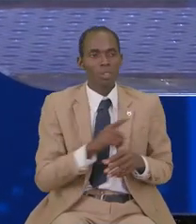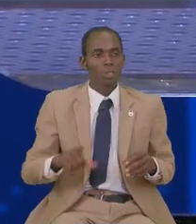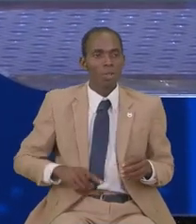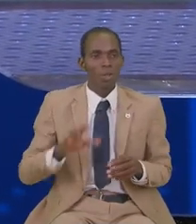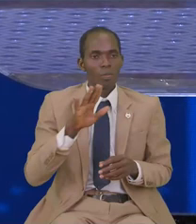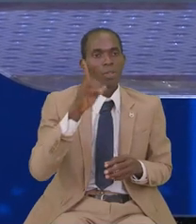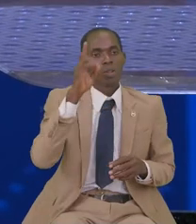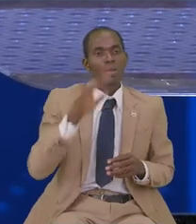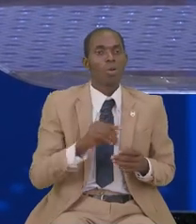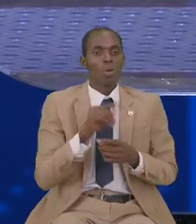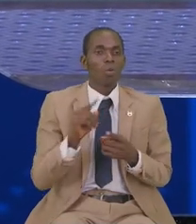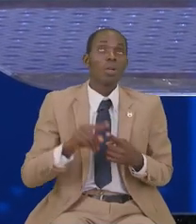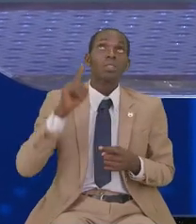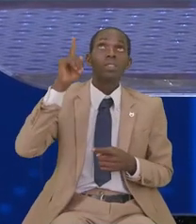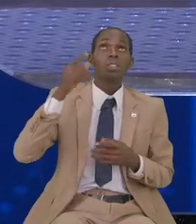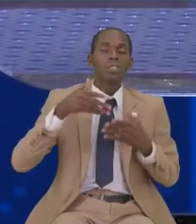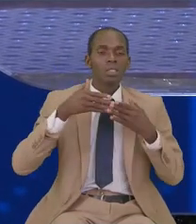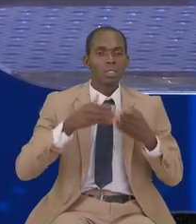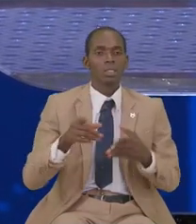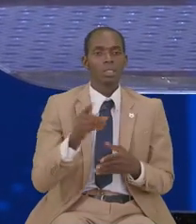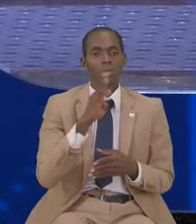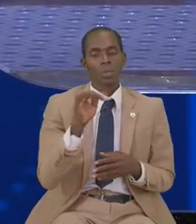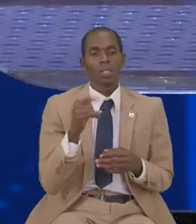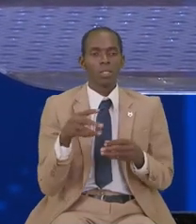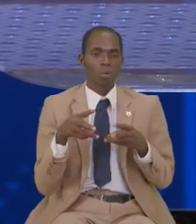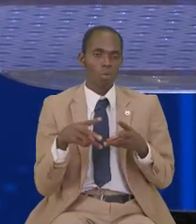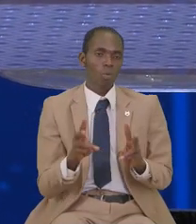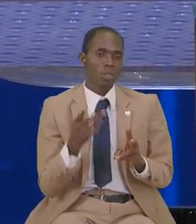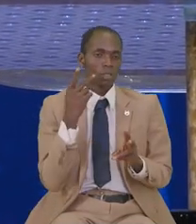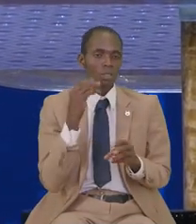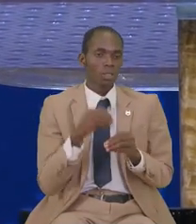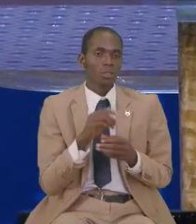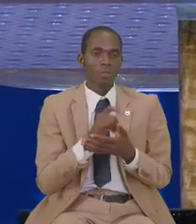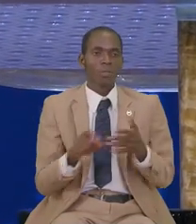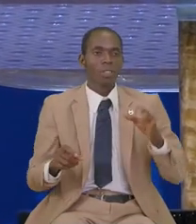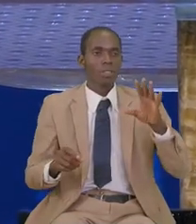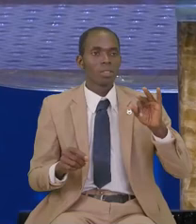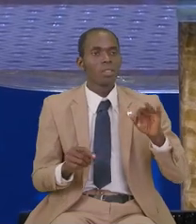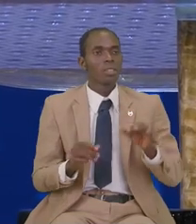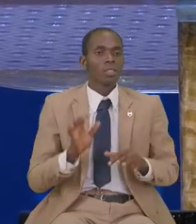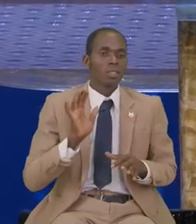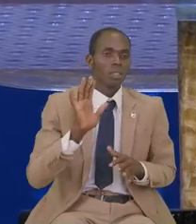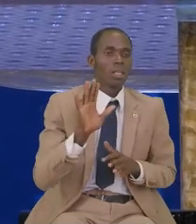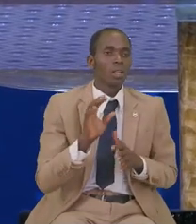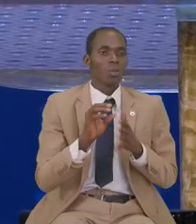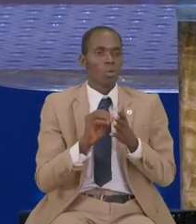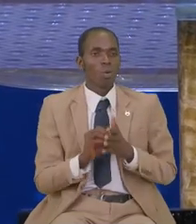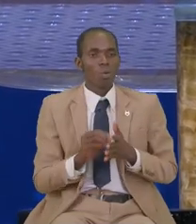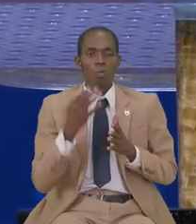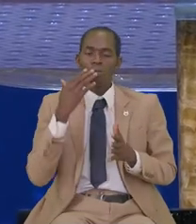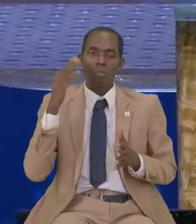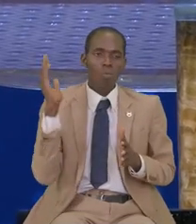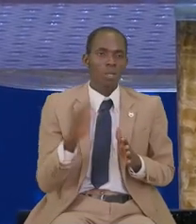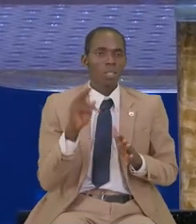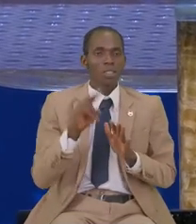when he led thee by the way. Look at verse 19. In verse 19, thine own